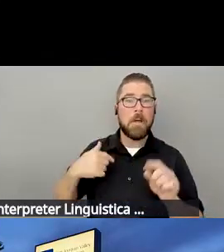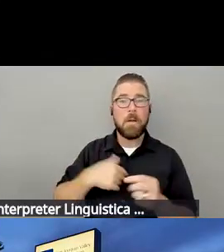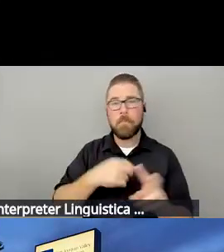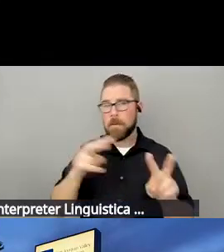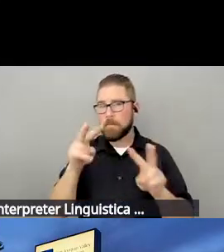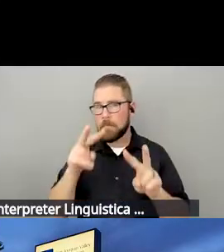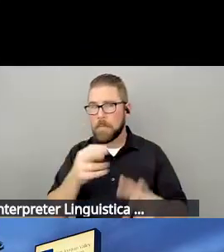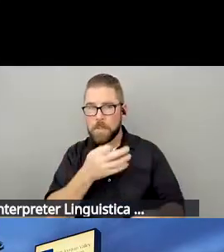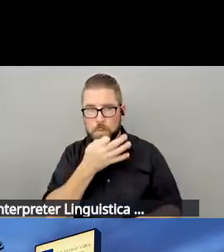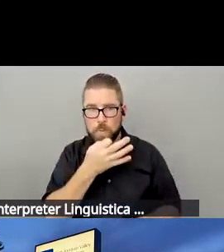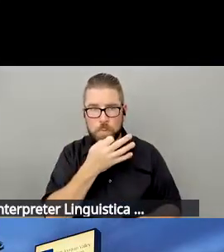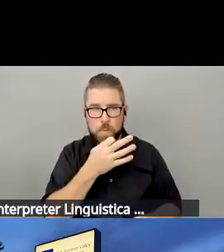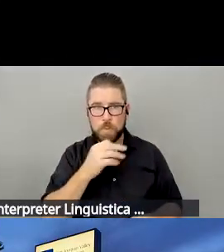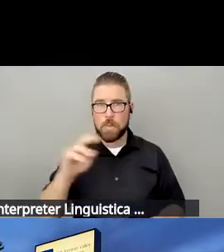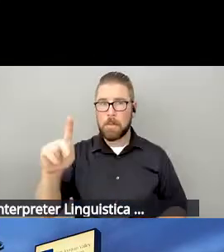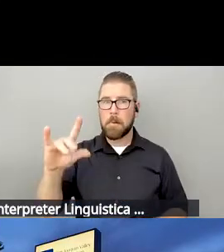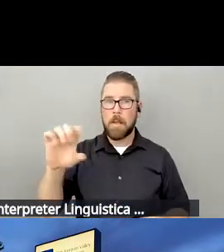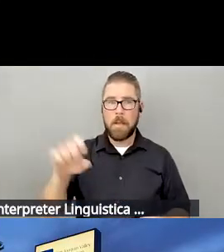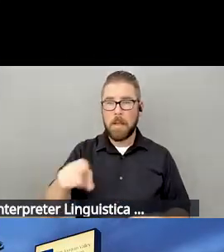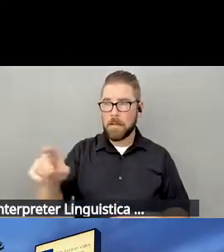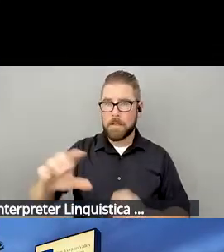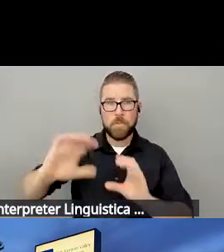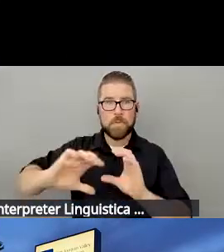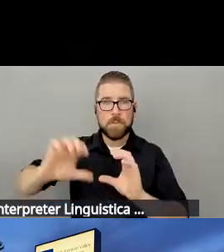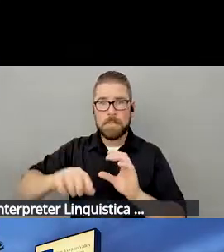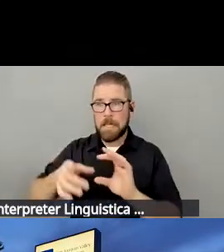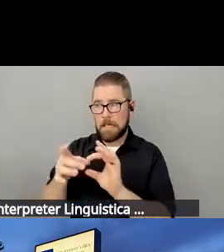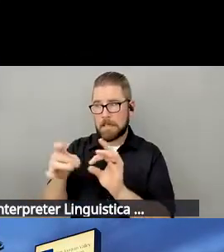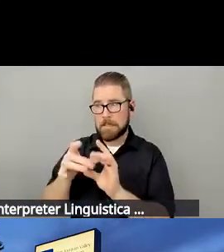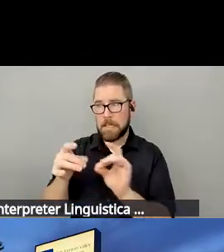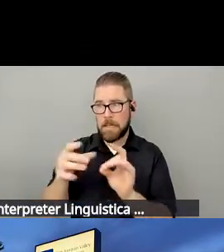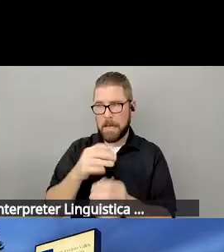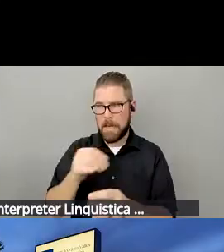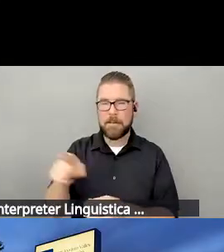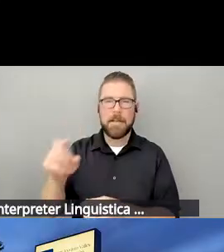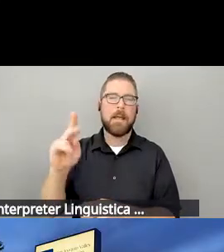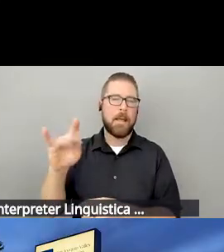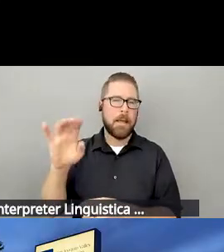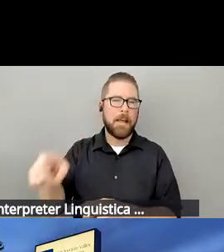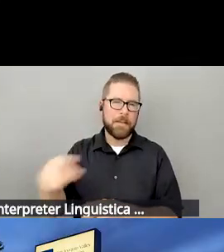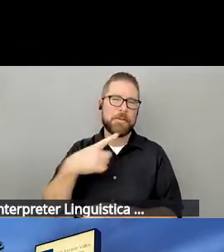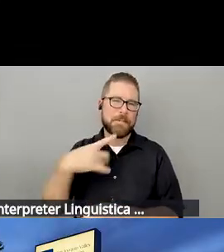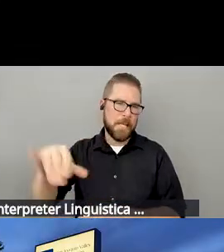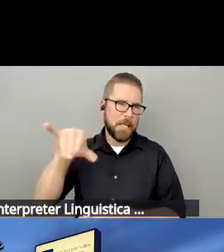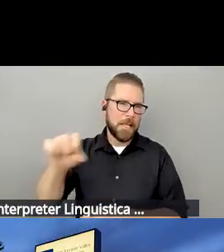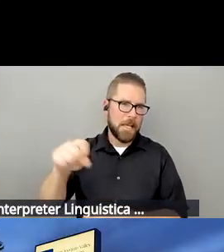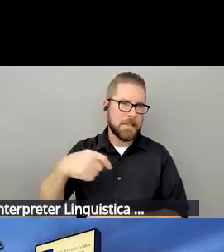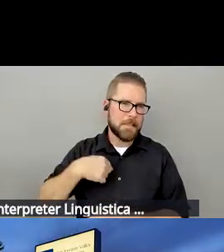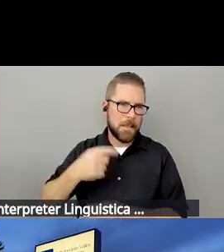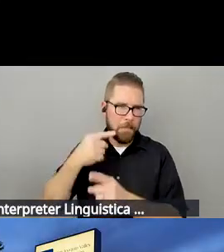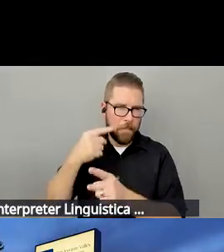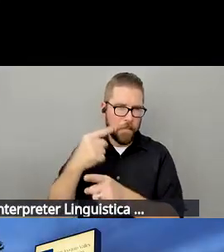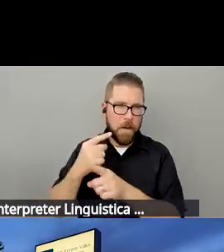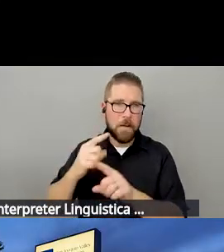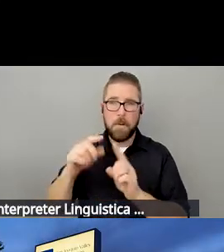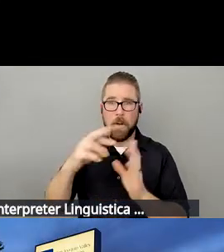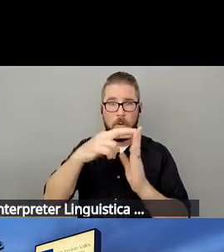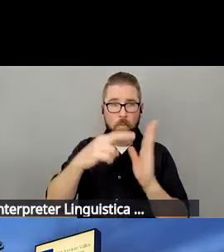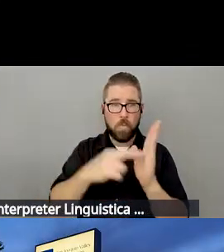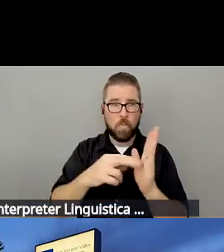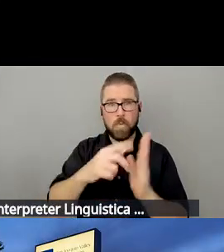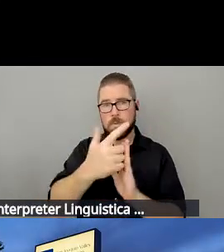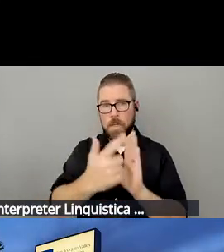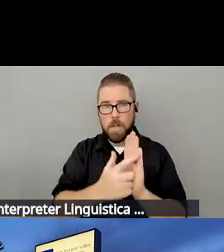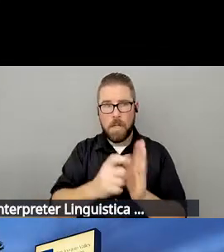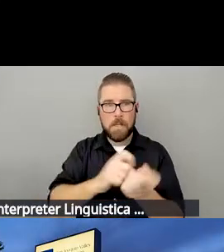echoed in the chat, and I appreciate Kyle for confirming this, is as we see changes in the regulation, we're likely to see, we expect that there are probably going to